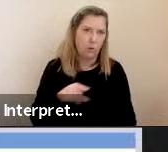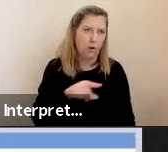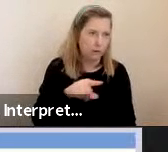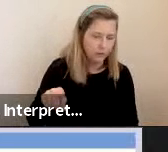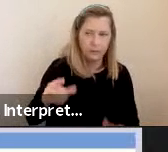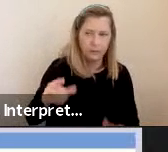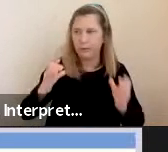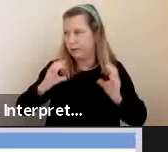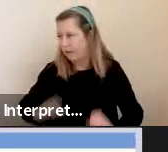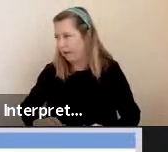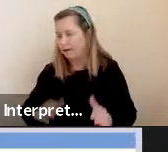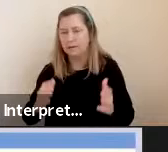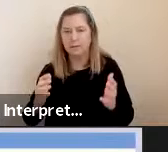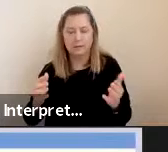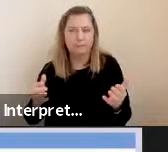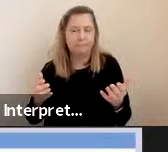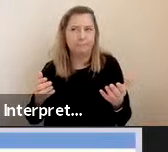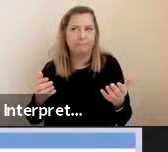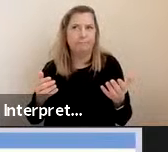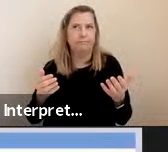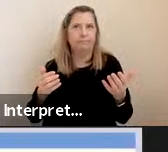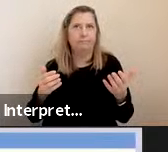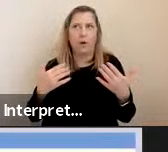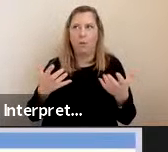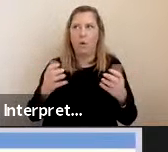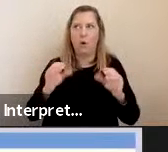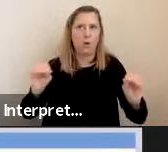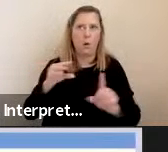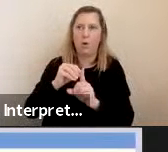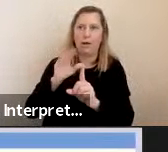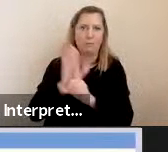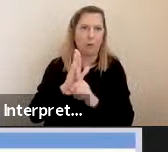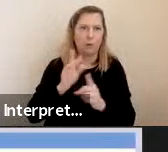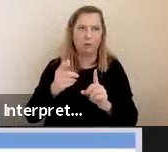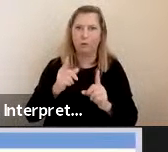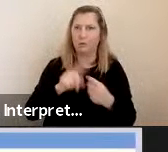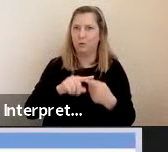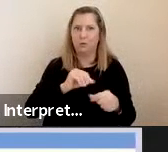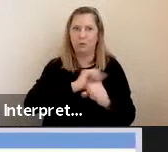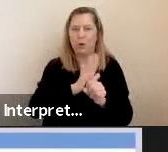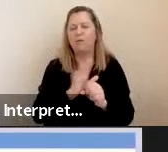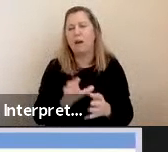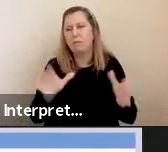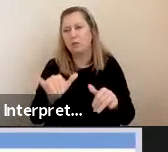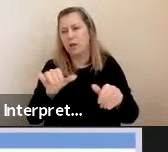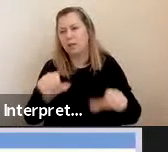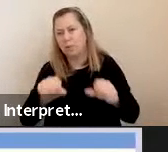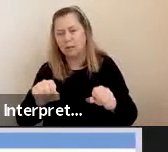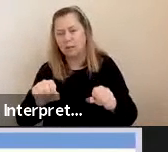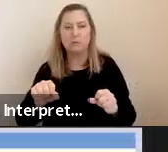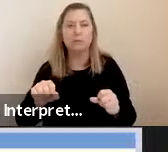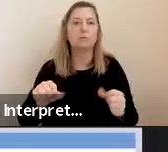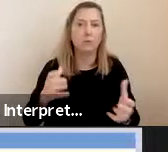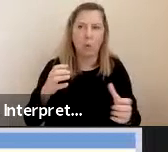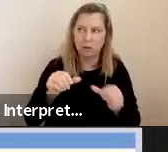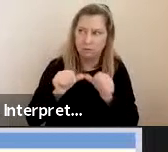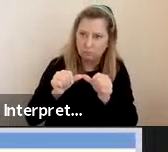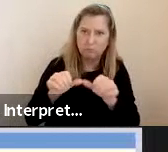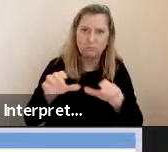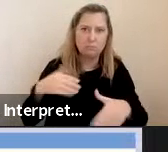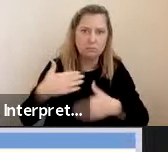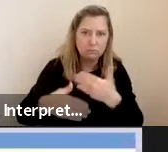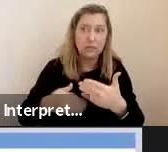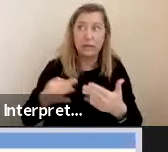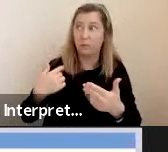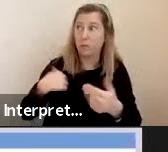organizations, not exposed as much as possible. We do want to continue everything that you're doing for us. So if there's something that's going